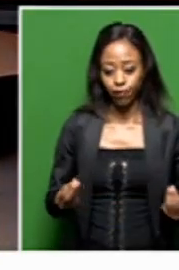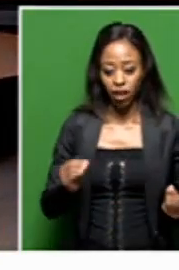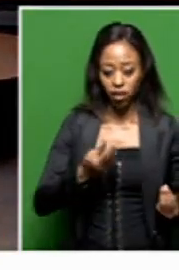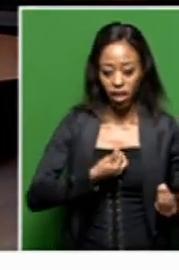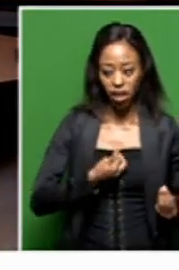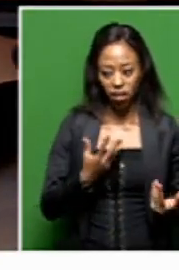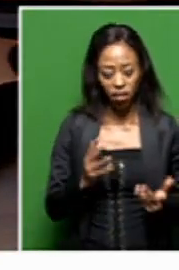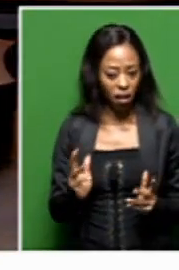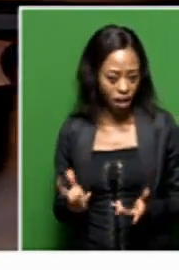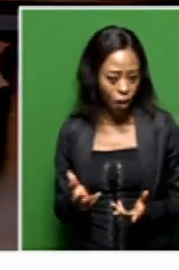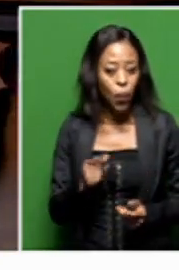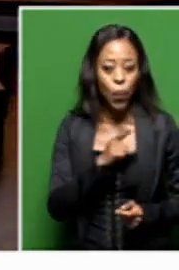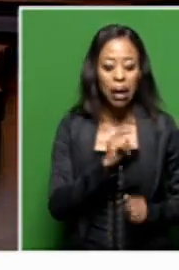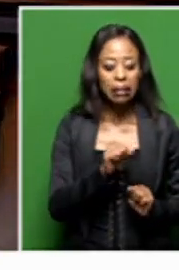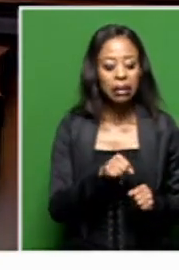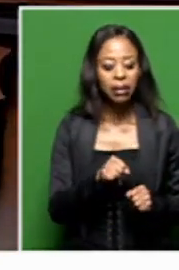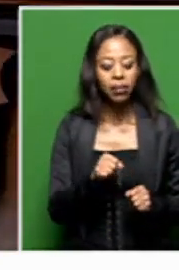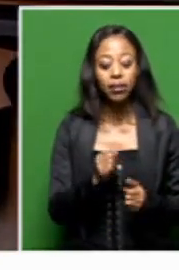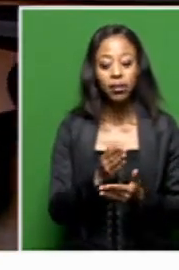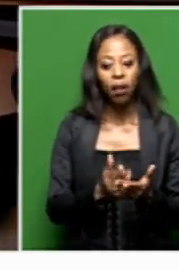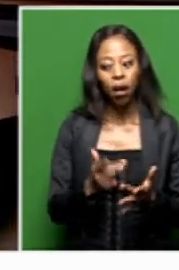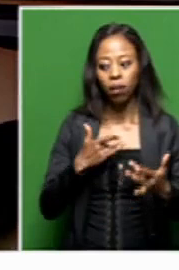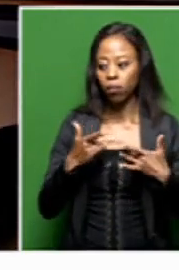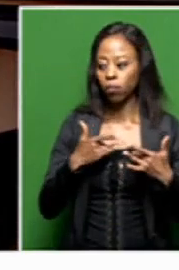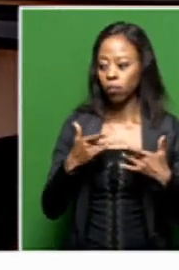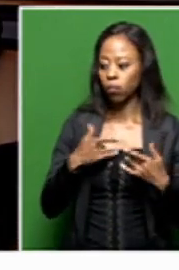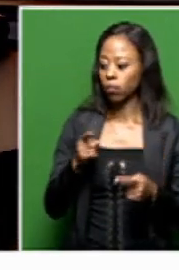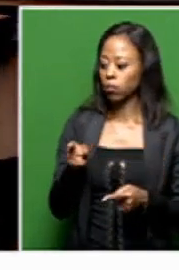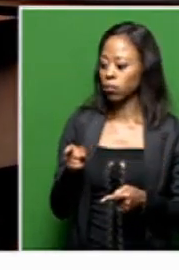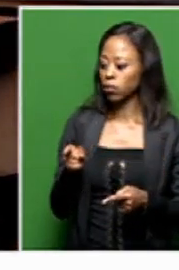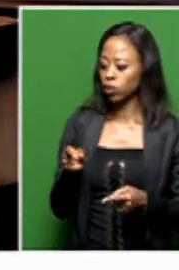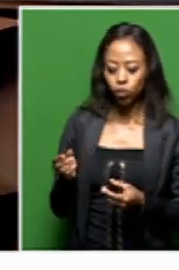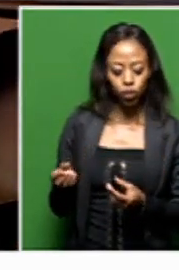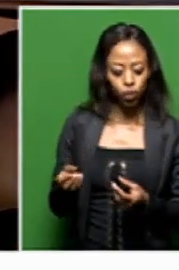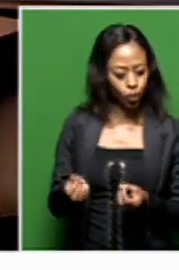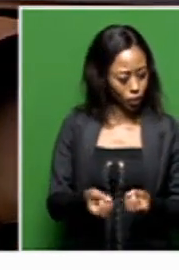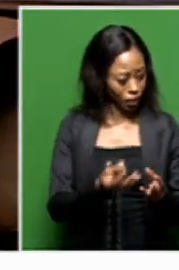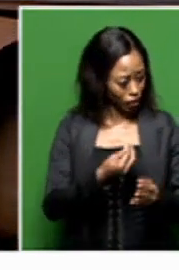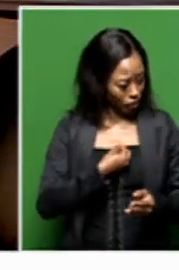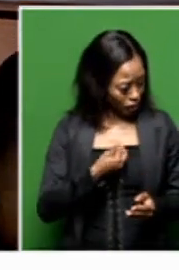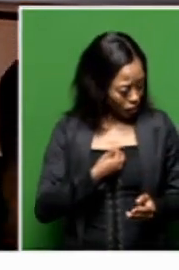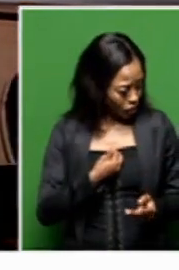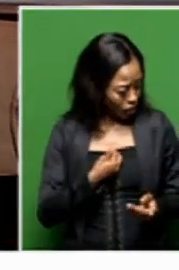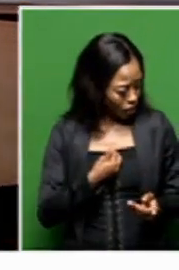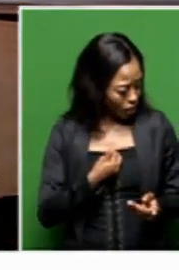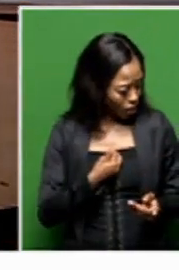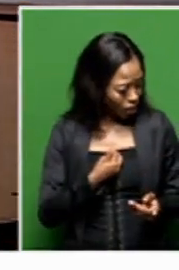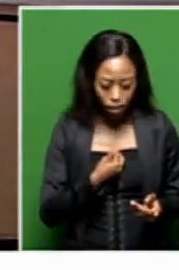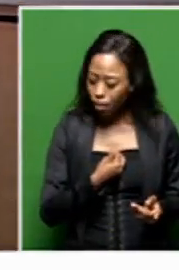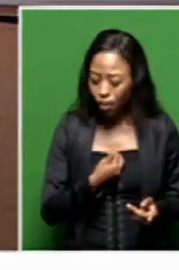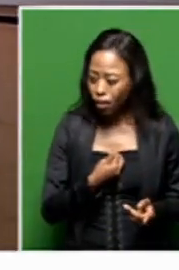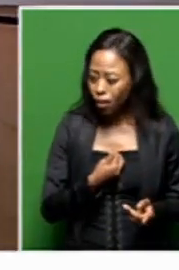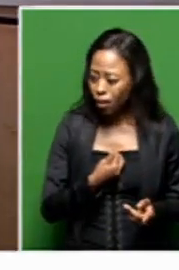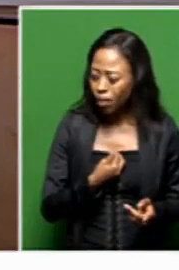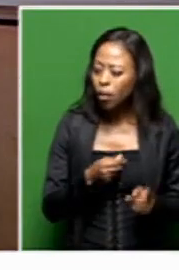Crisp? Because there obviously was some concern about this in administering it to children. What are